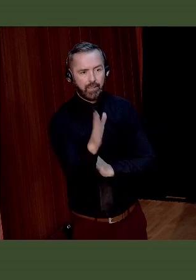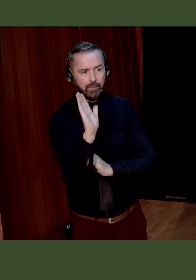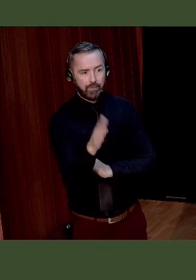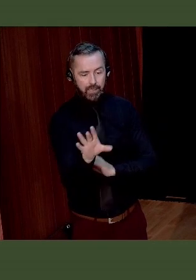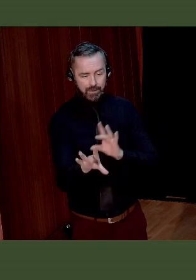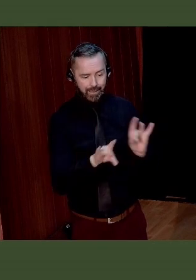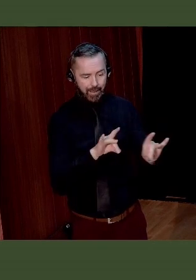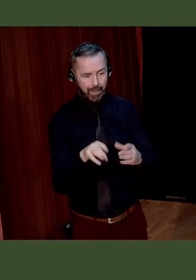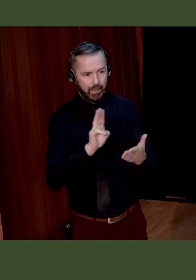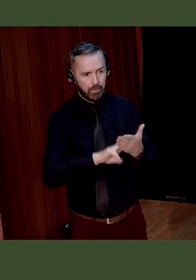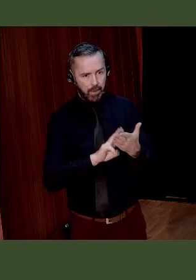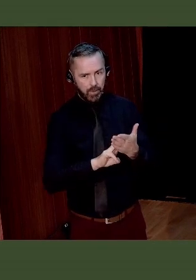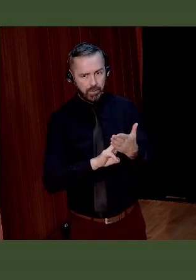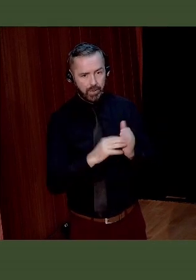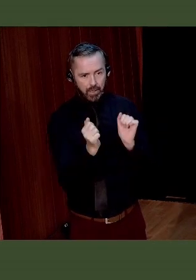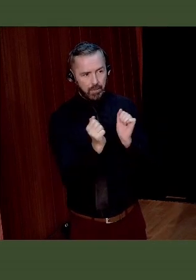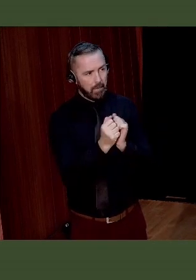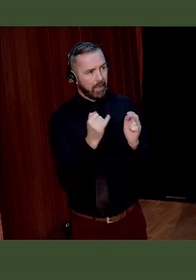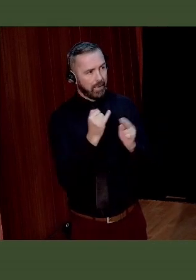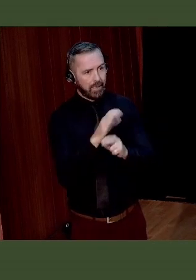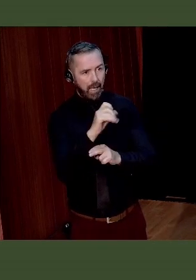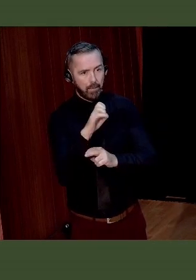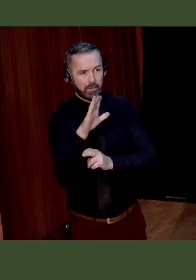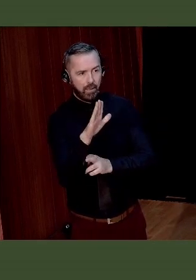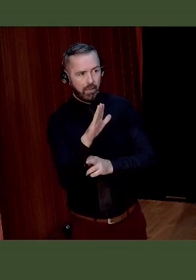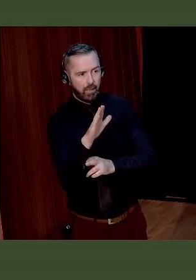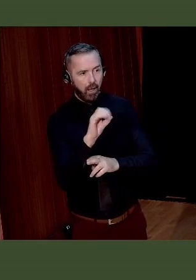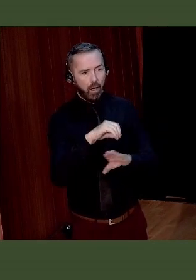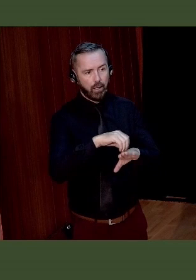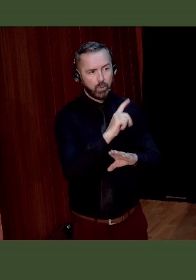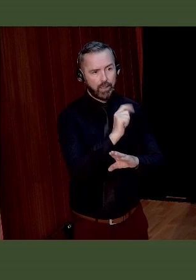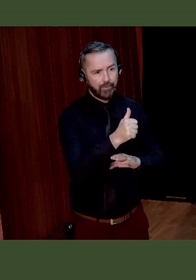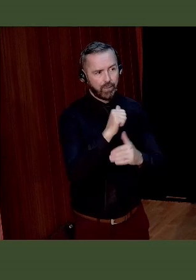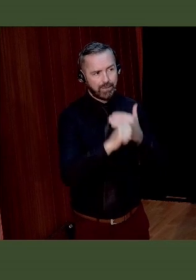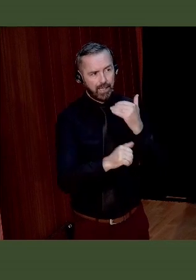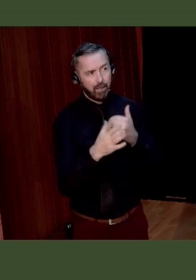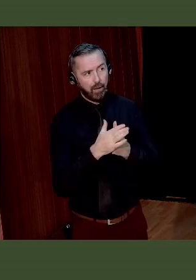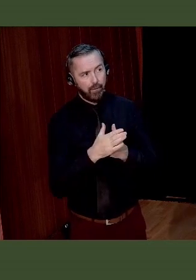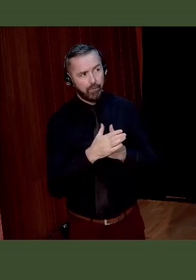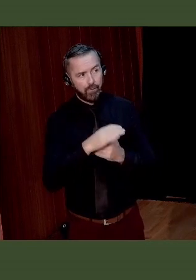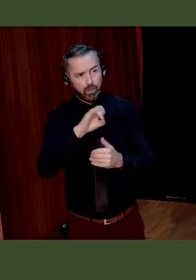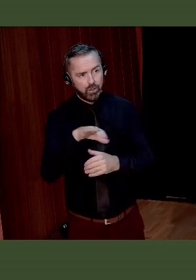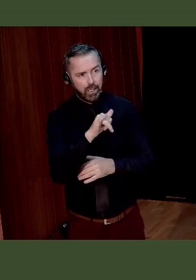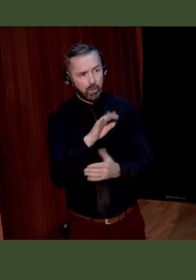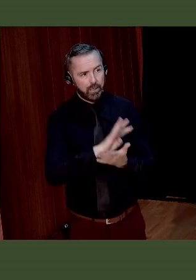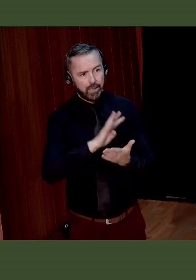elected members have been elected, having met in the country's capital, on the 21st day of